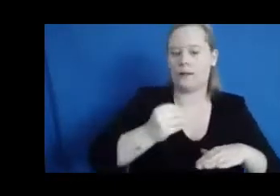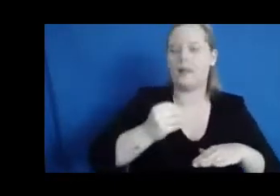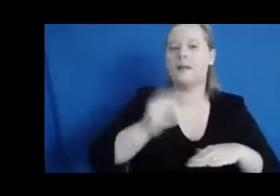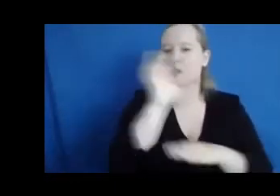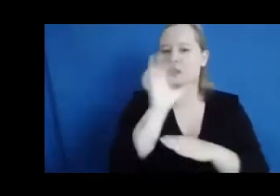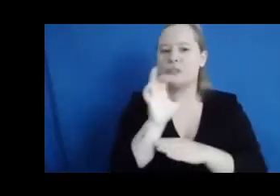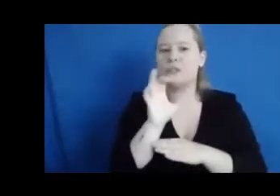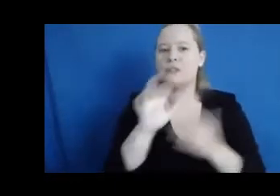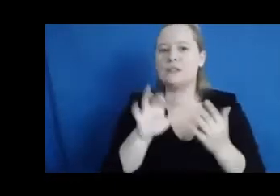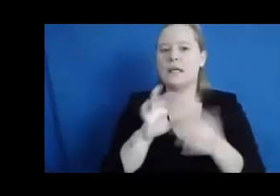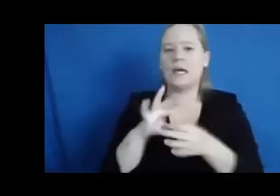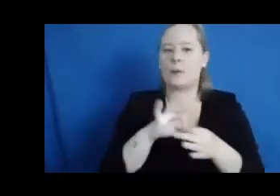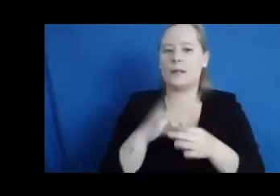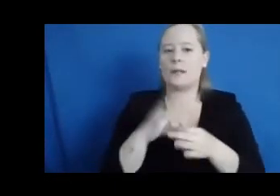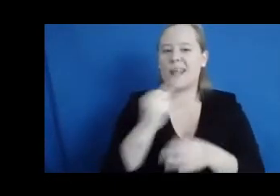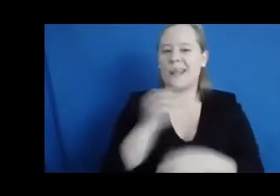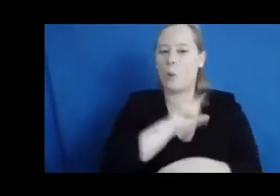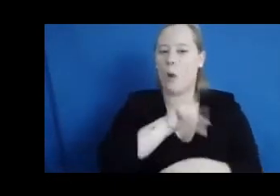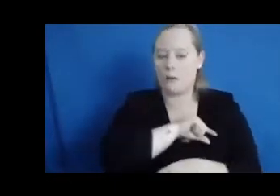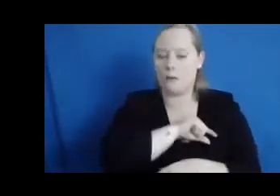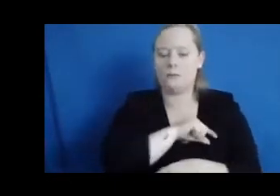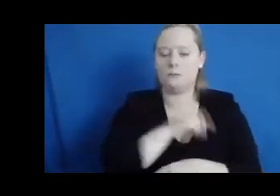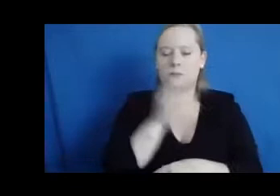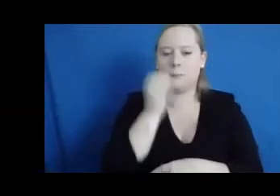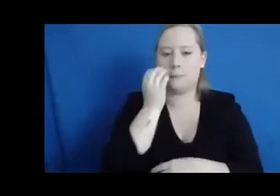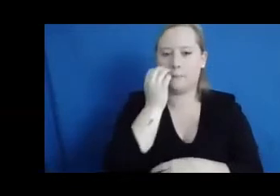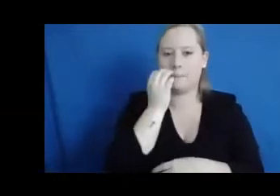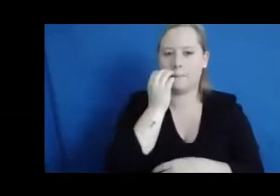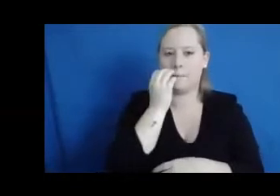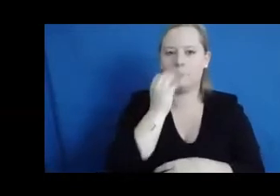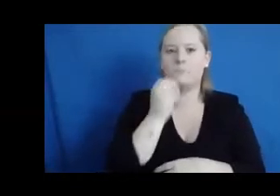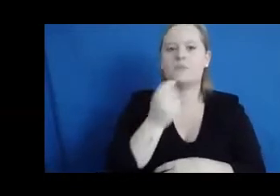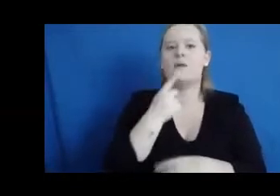the groundwater quality. So as I said,